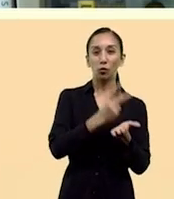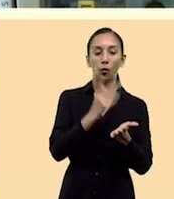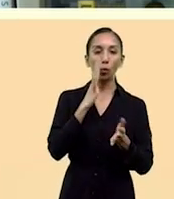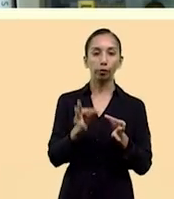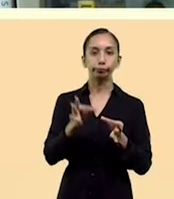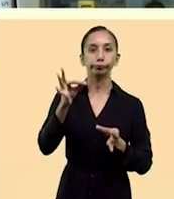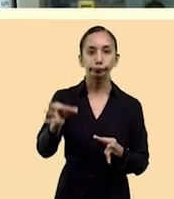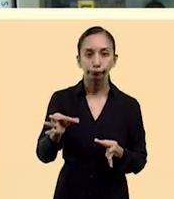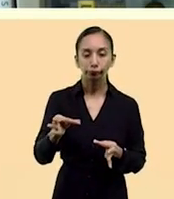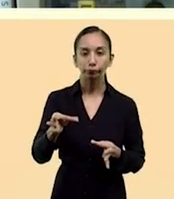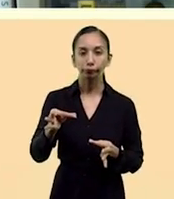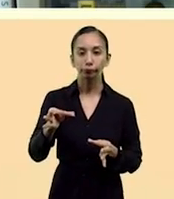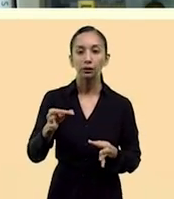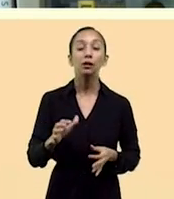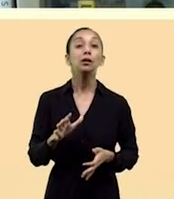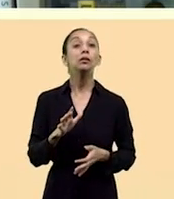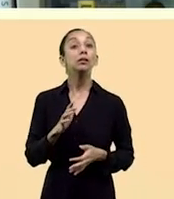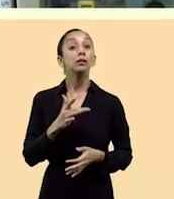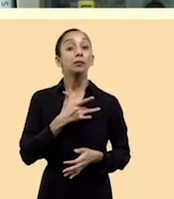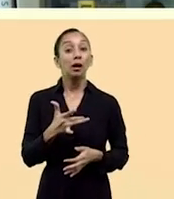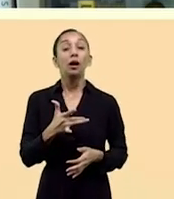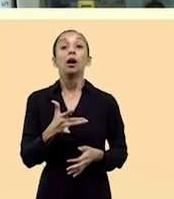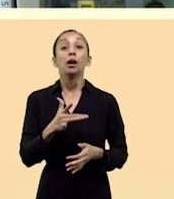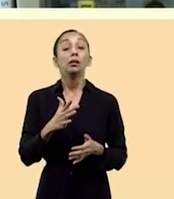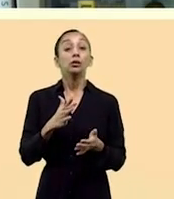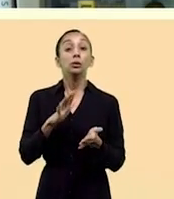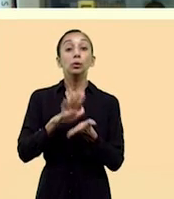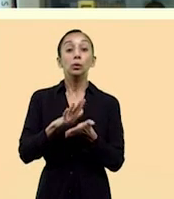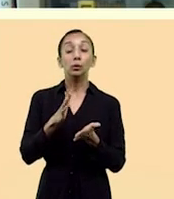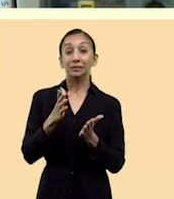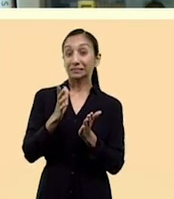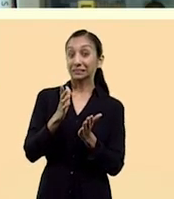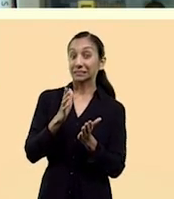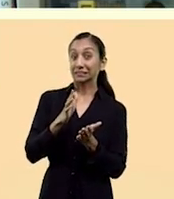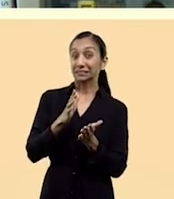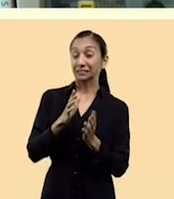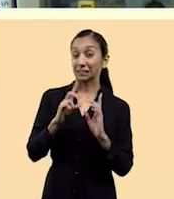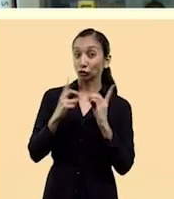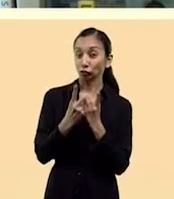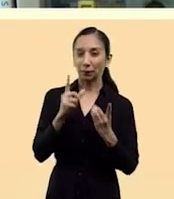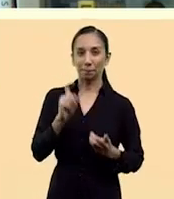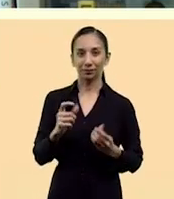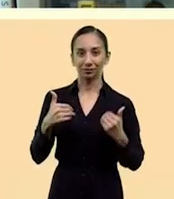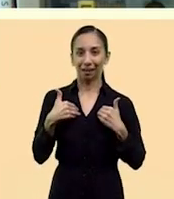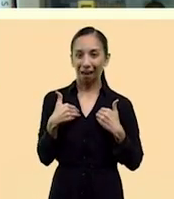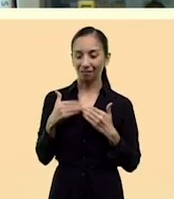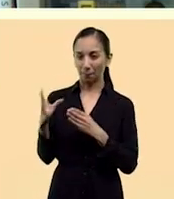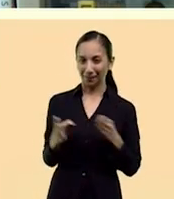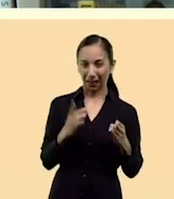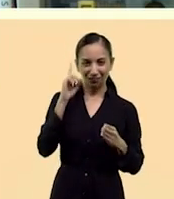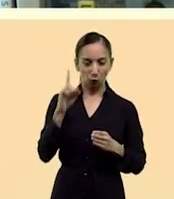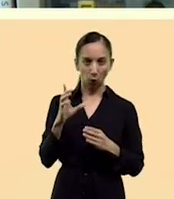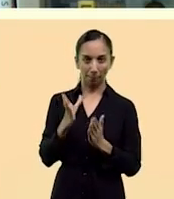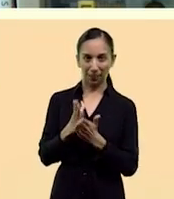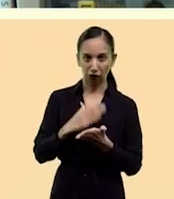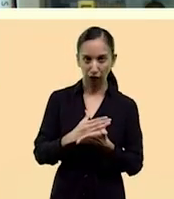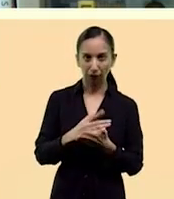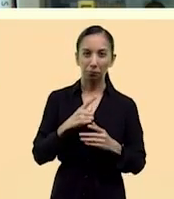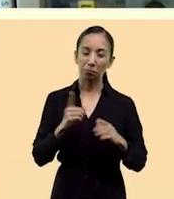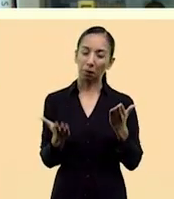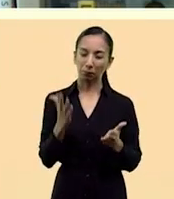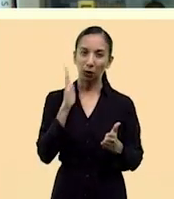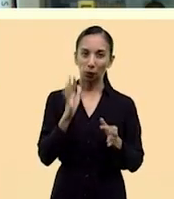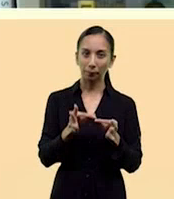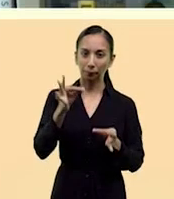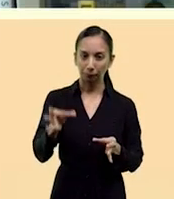control accountability plans school districts typically complete along with their budgets. It's important to note state law